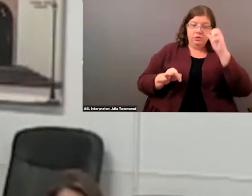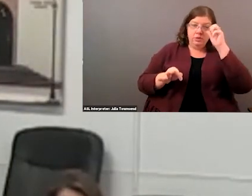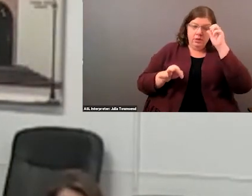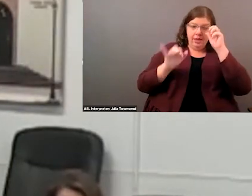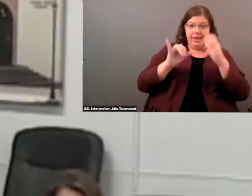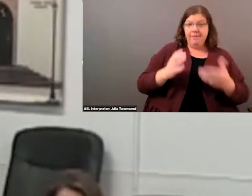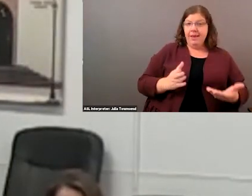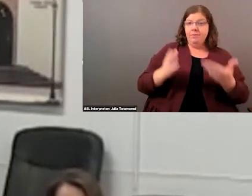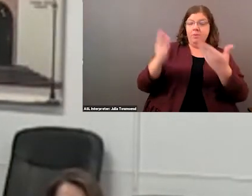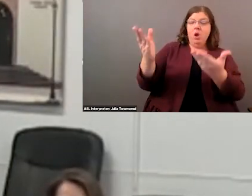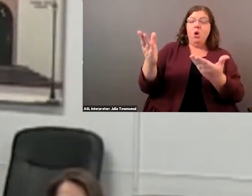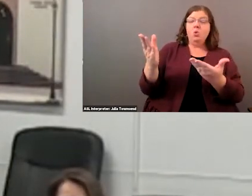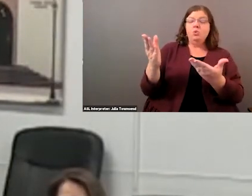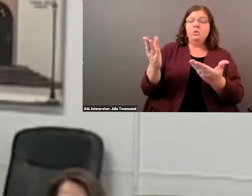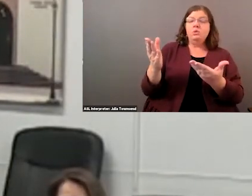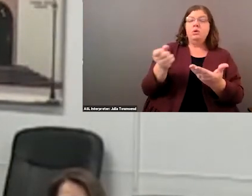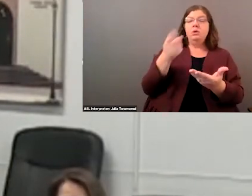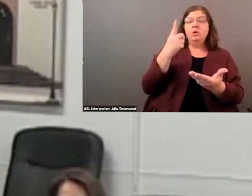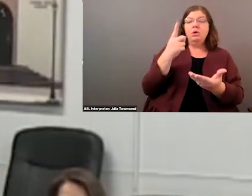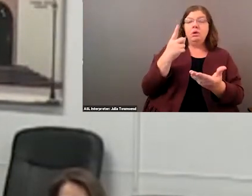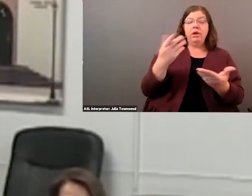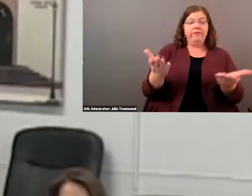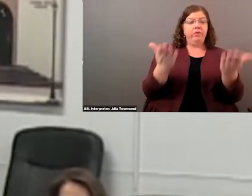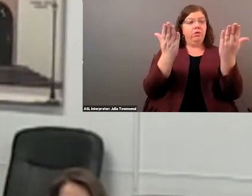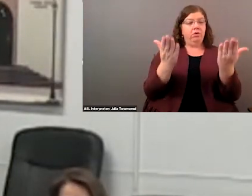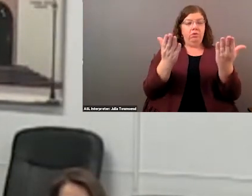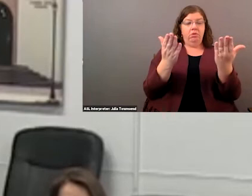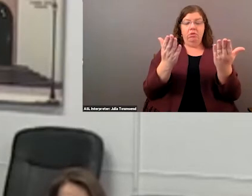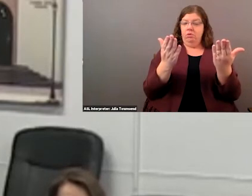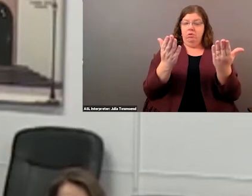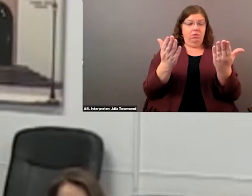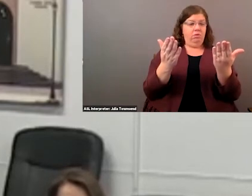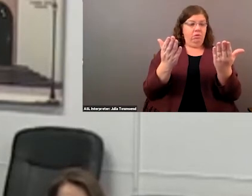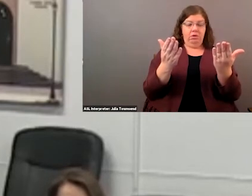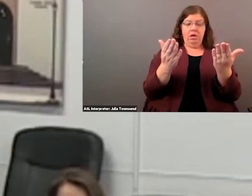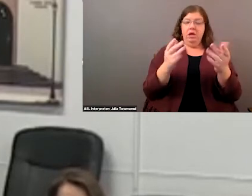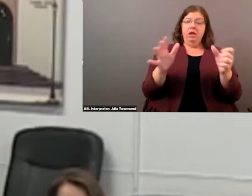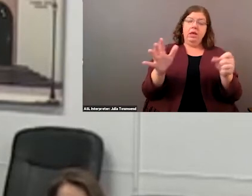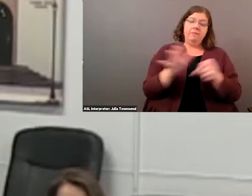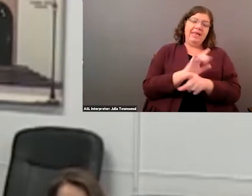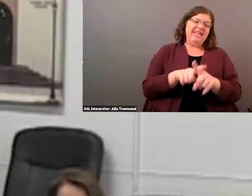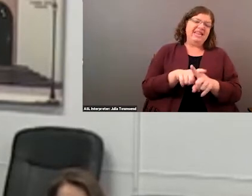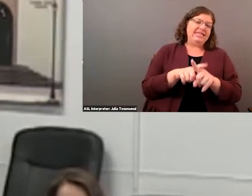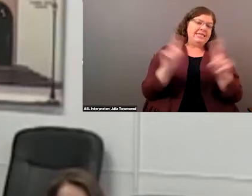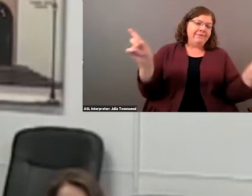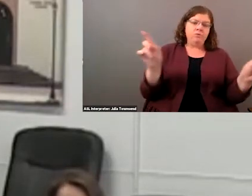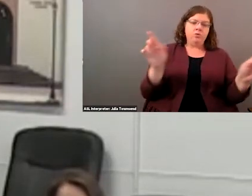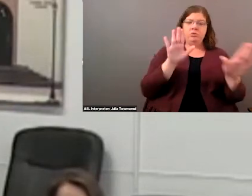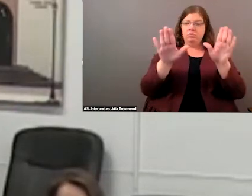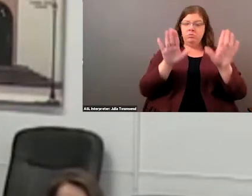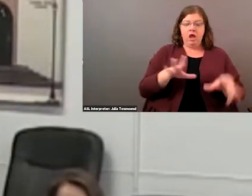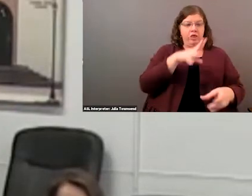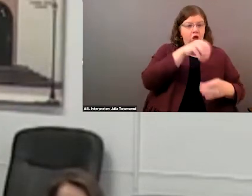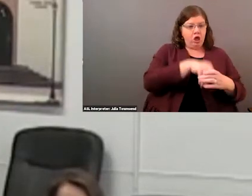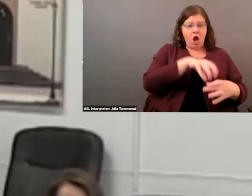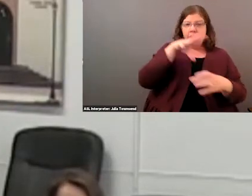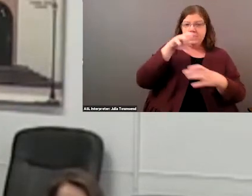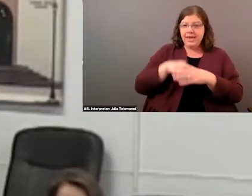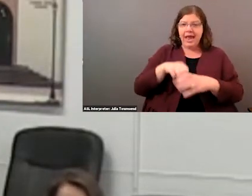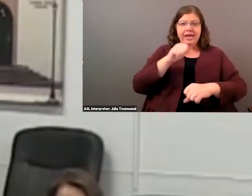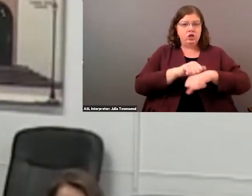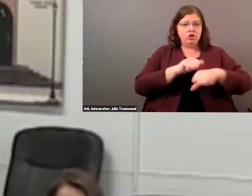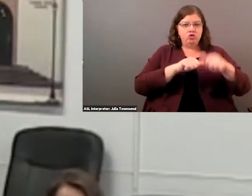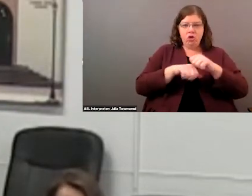different, both structurally, and the contents of them are so different that writing it via strike through would be